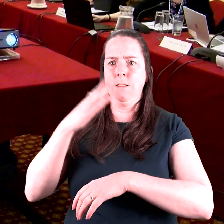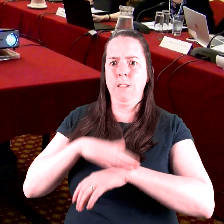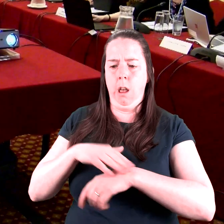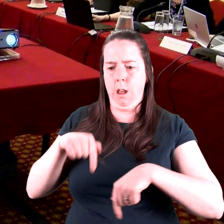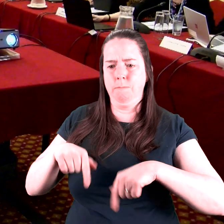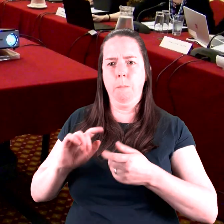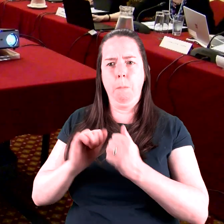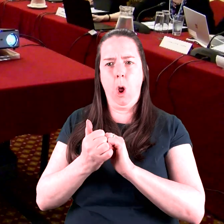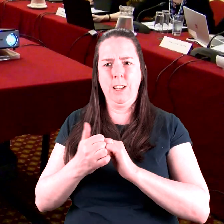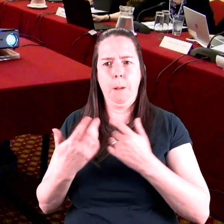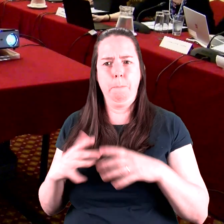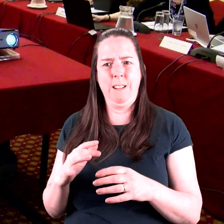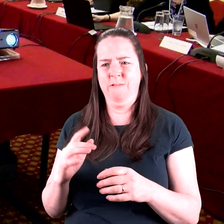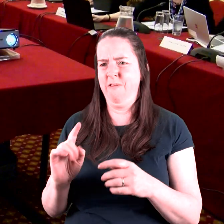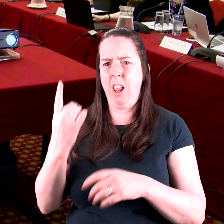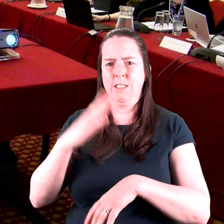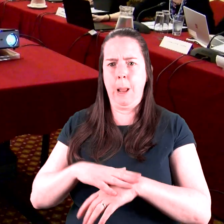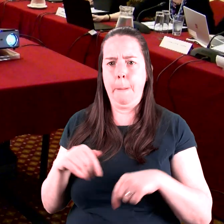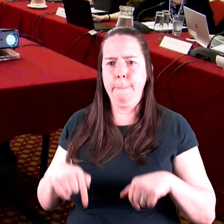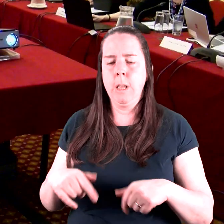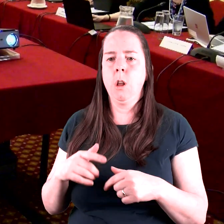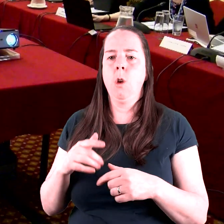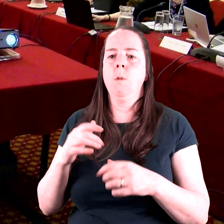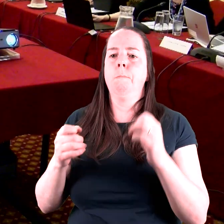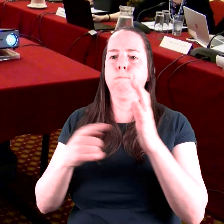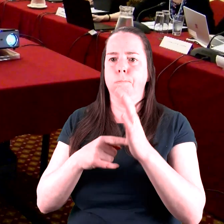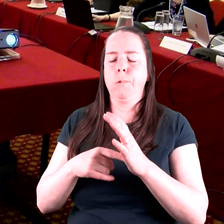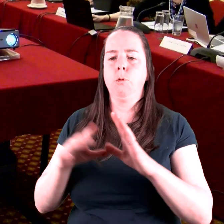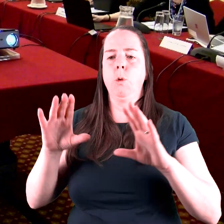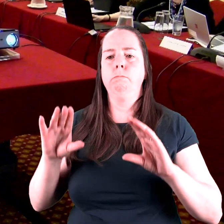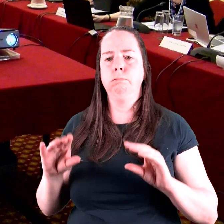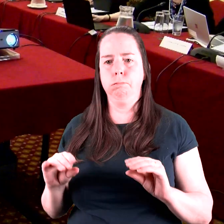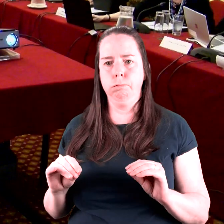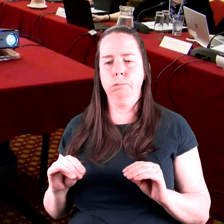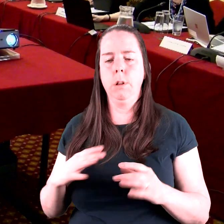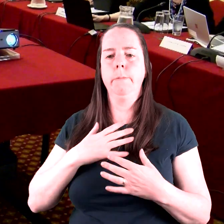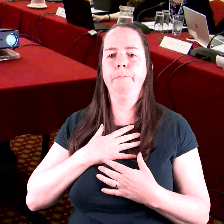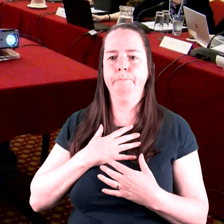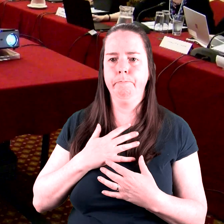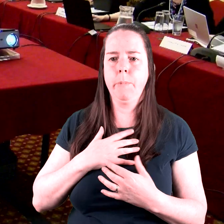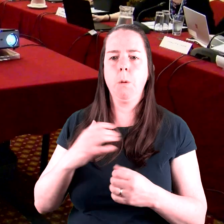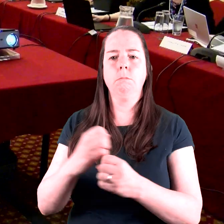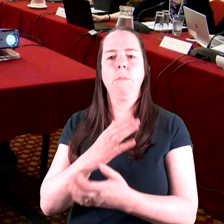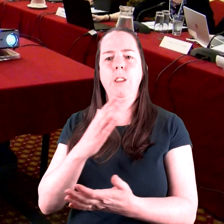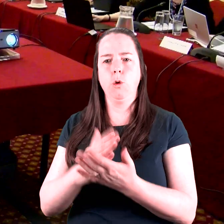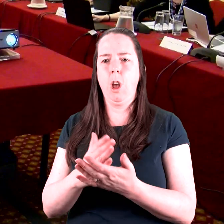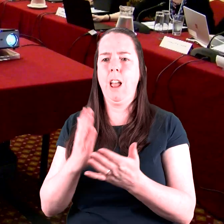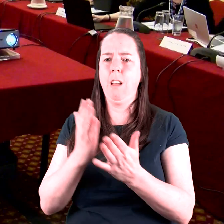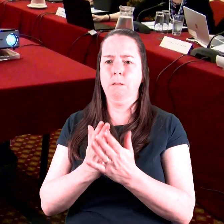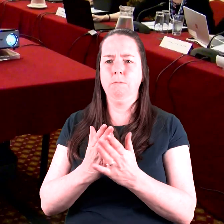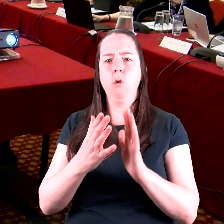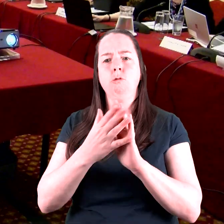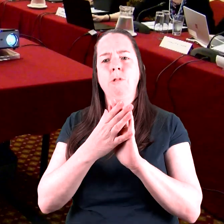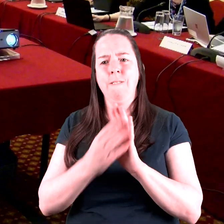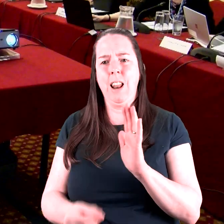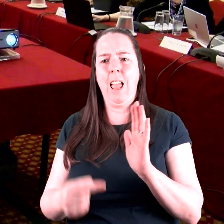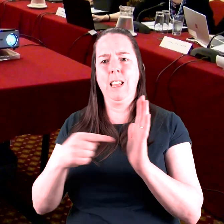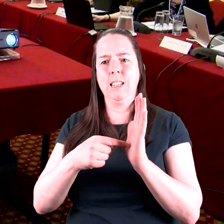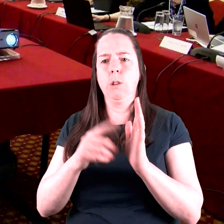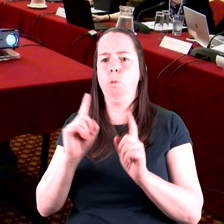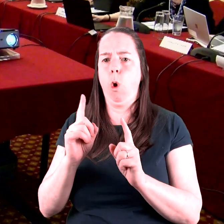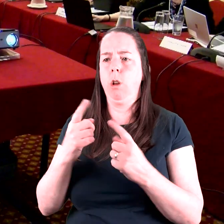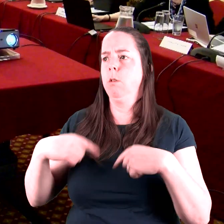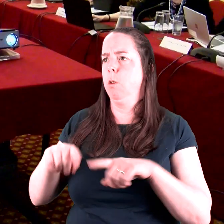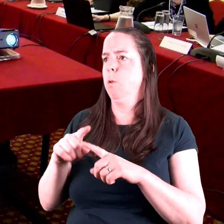we've never done this as a partnership before, so important to take stock and to take a breath and make sure it actually reflects what we